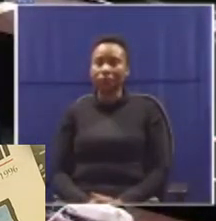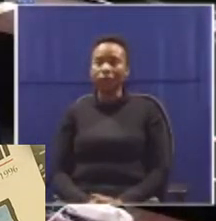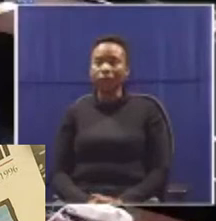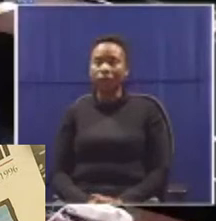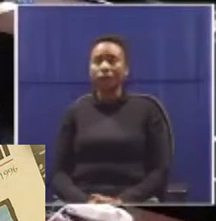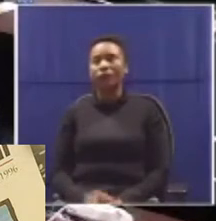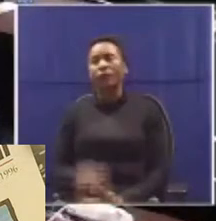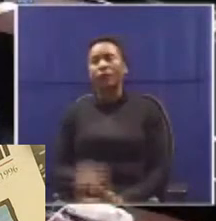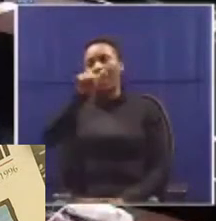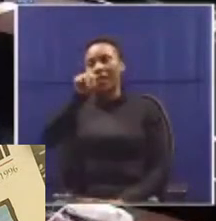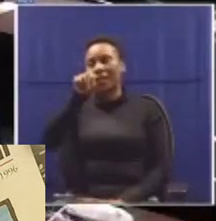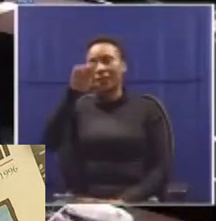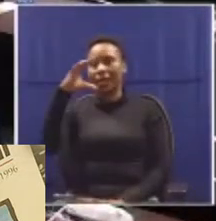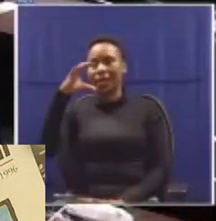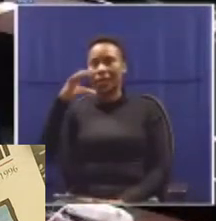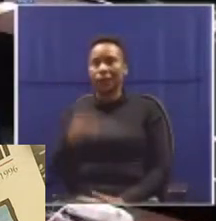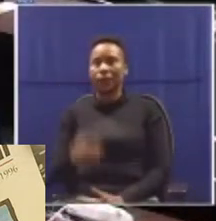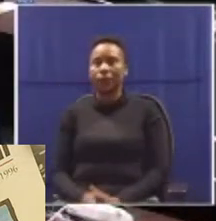the ANC